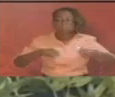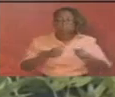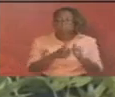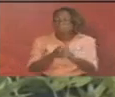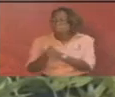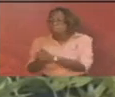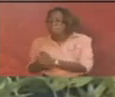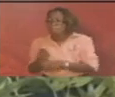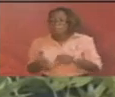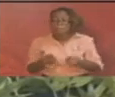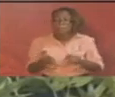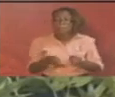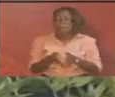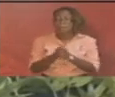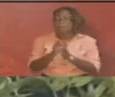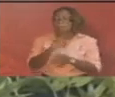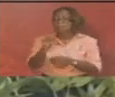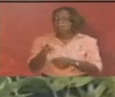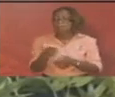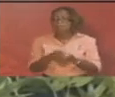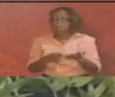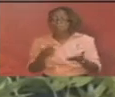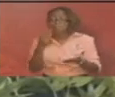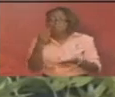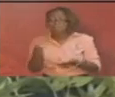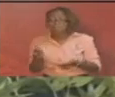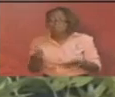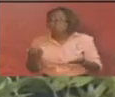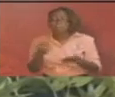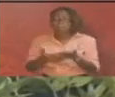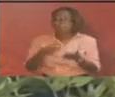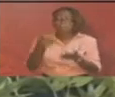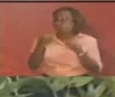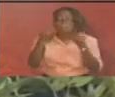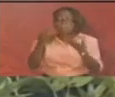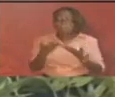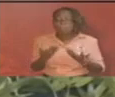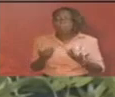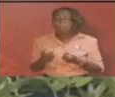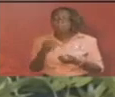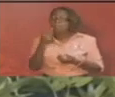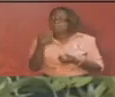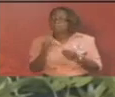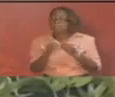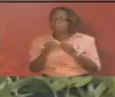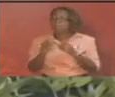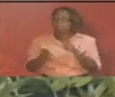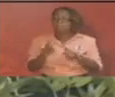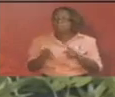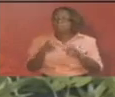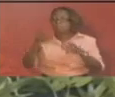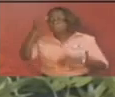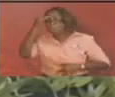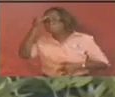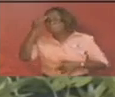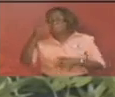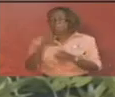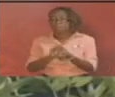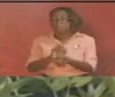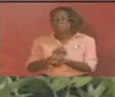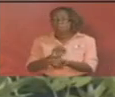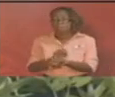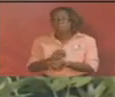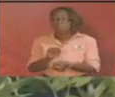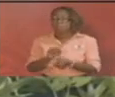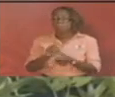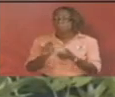in the workplaces? What are we seeing in terms of that? And my second question is not a COVID-related question, but it is health-related. We understand that